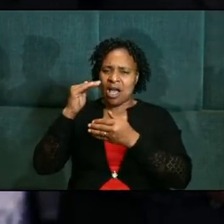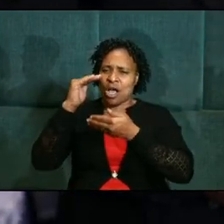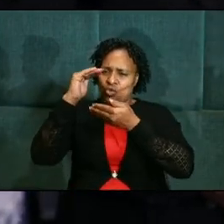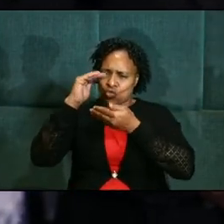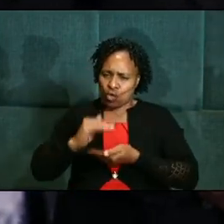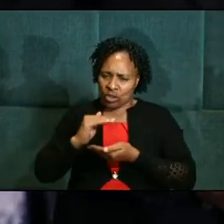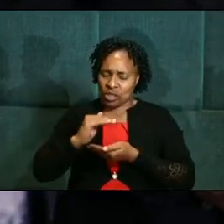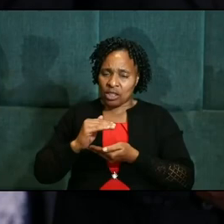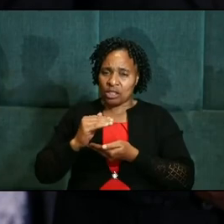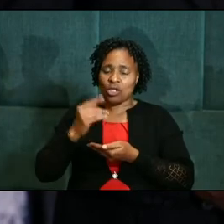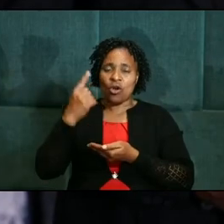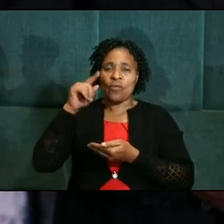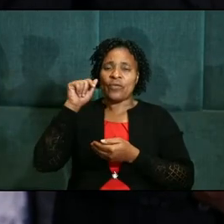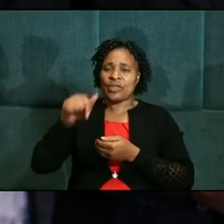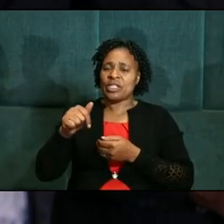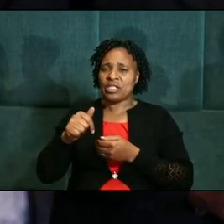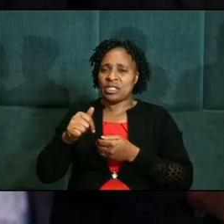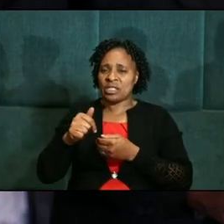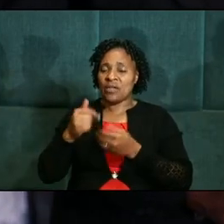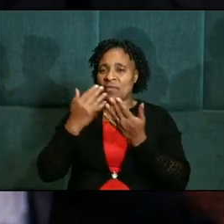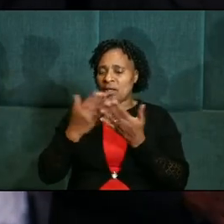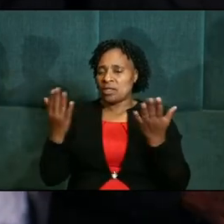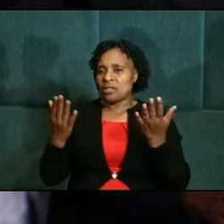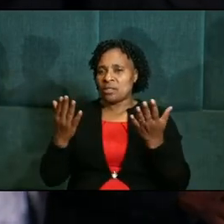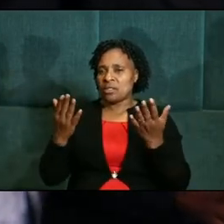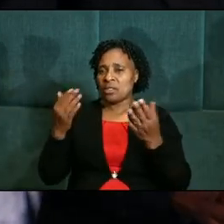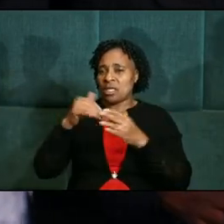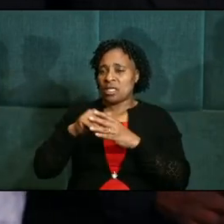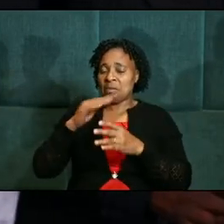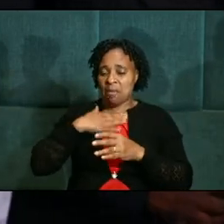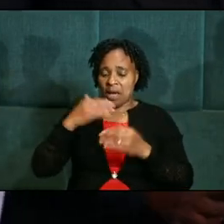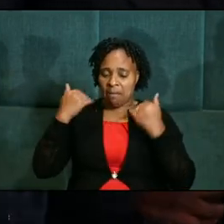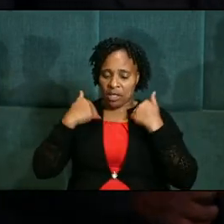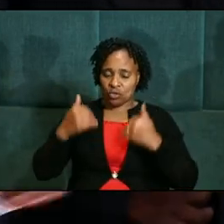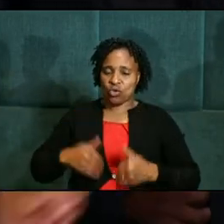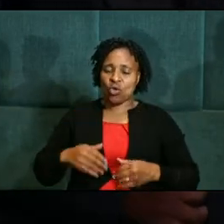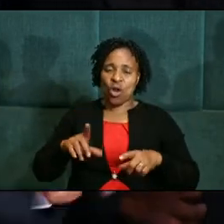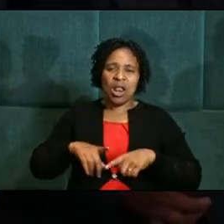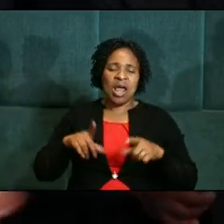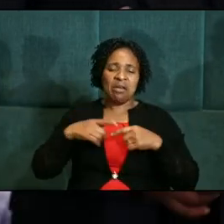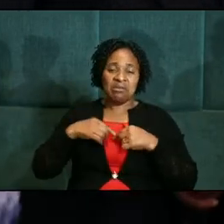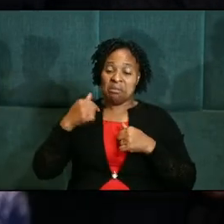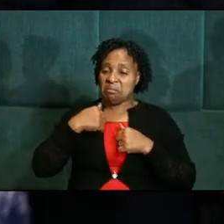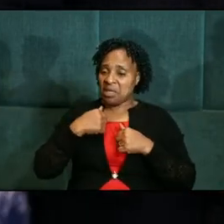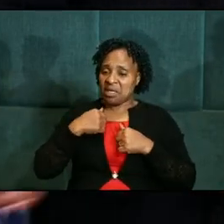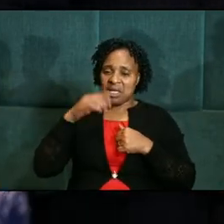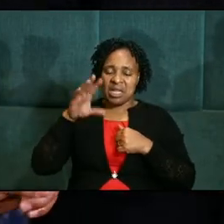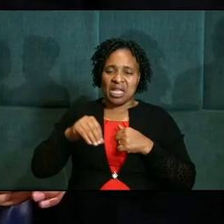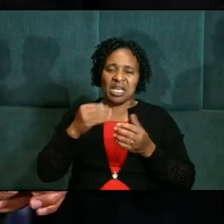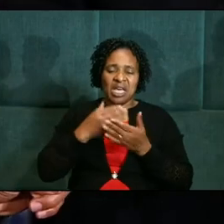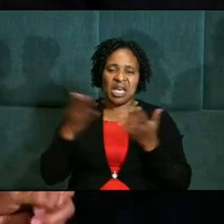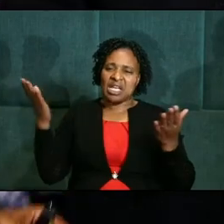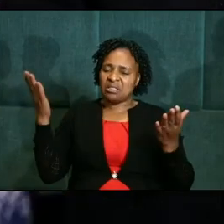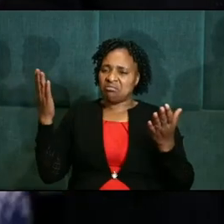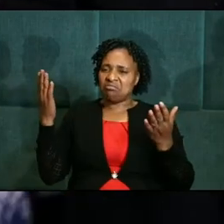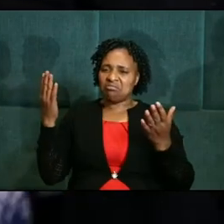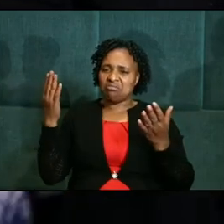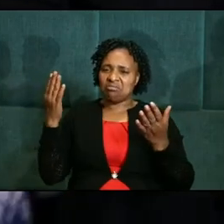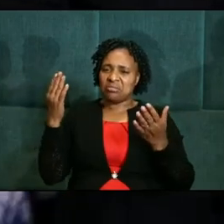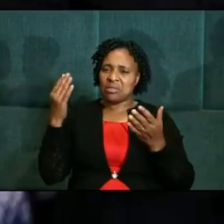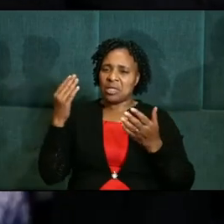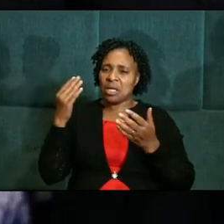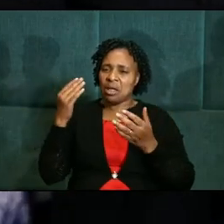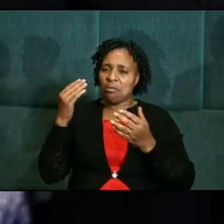of these critical ingredients in my personal life, and I'm not taking any risk. I am